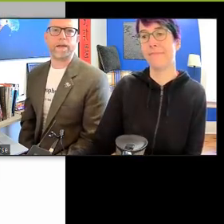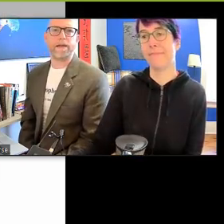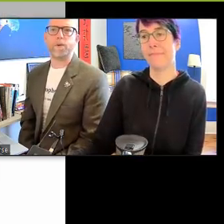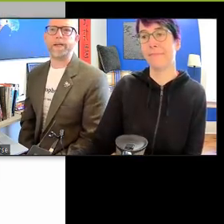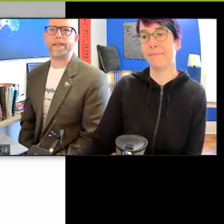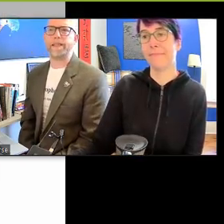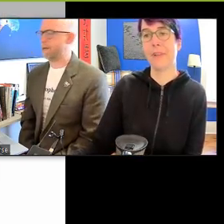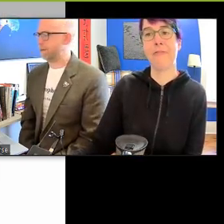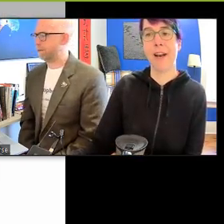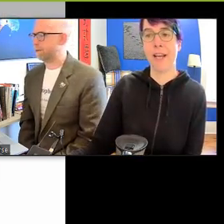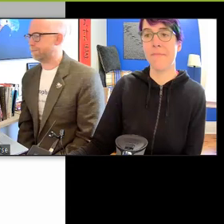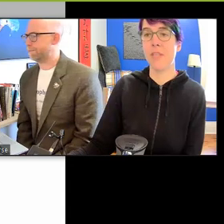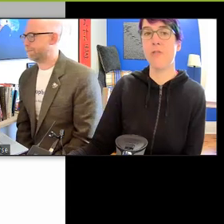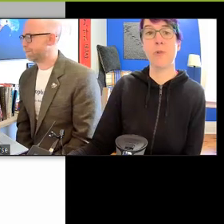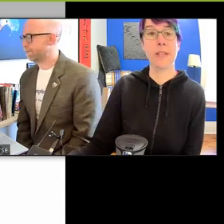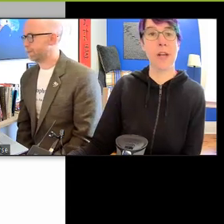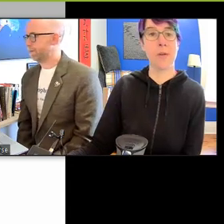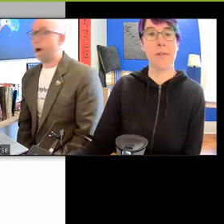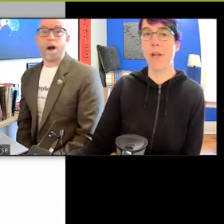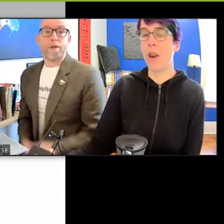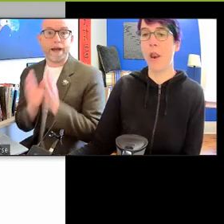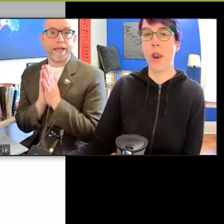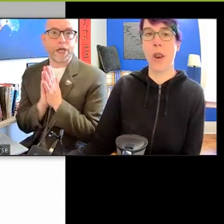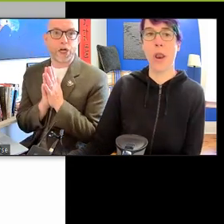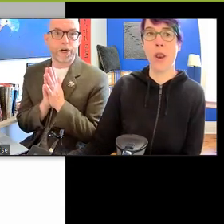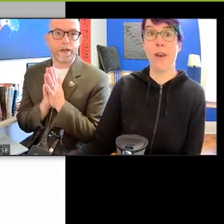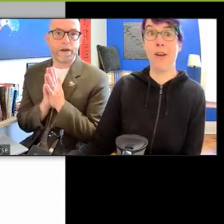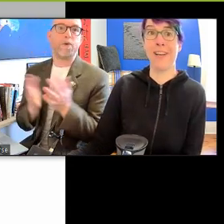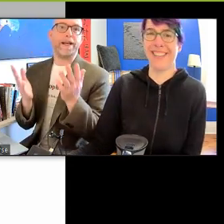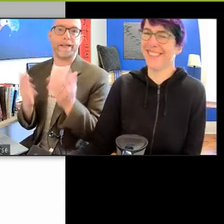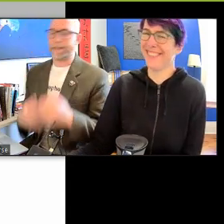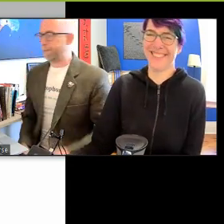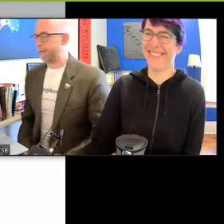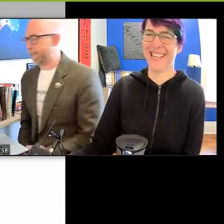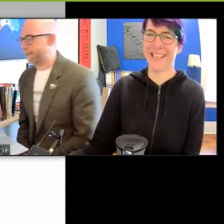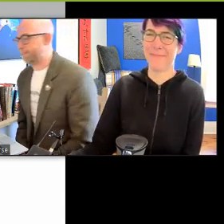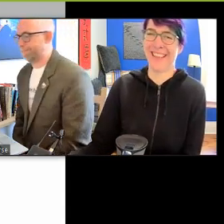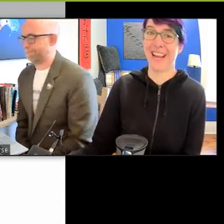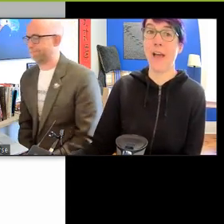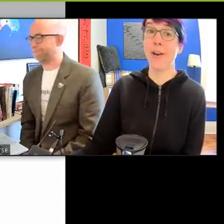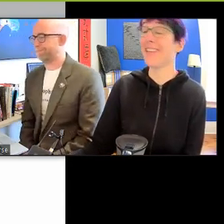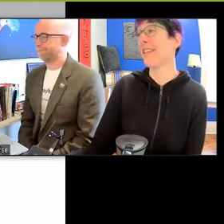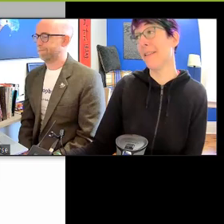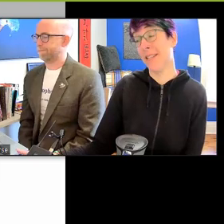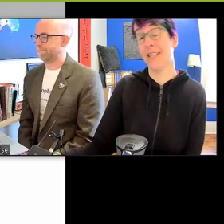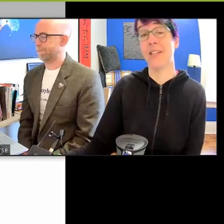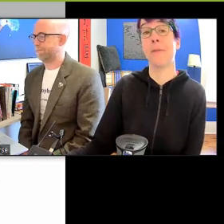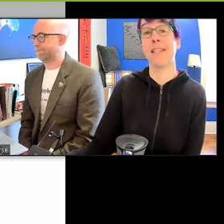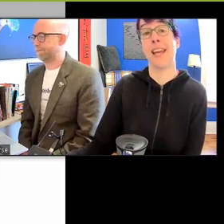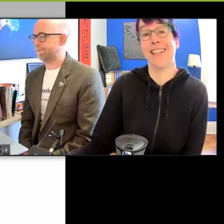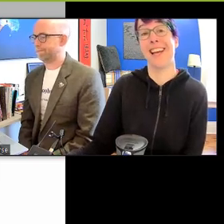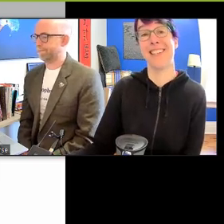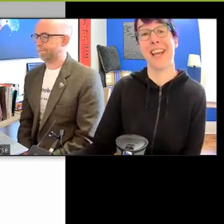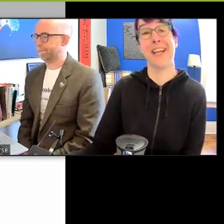like, oh, hell, when is that? I don't know. Usual schedule. Friday the 3rd. No. Oh, right. That doesn't mean anything. It doesn't mean anything. It does. It means it's